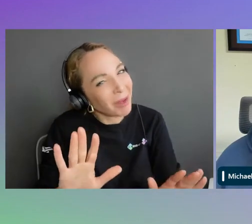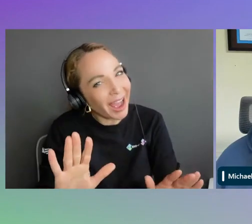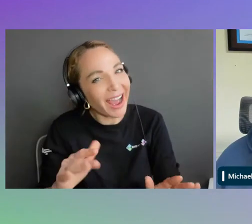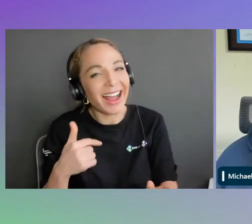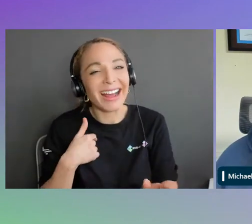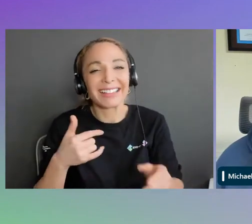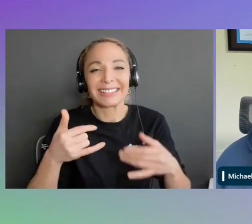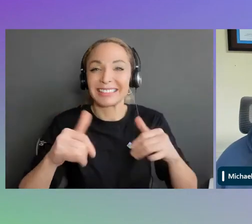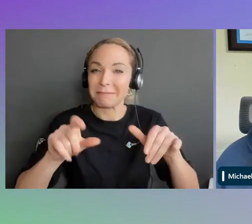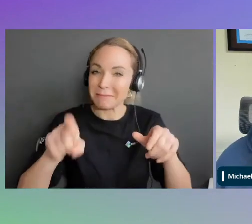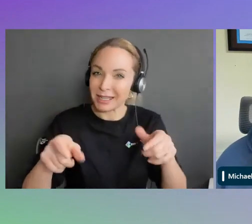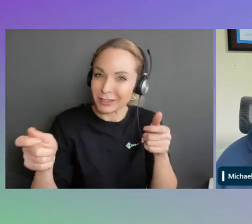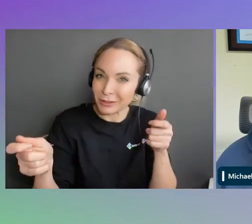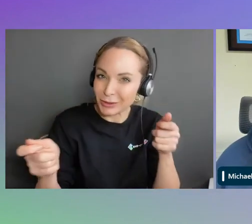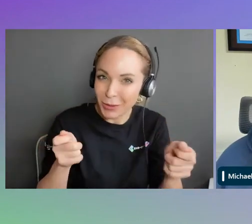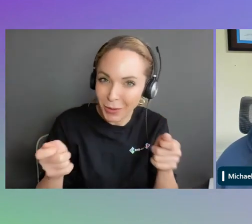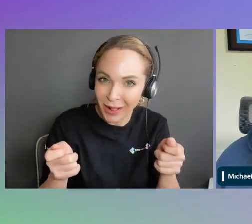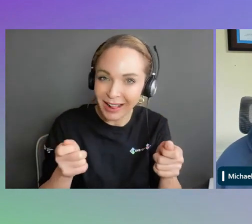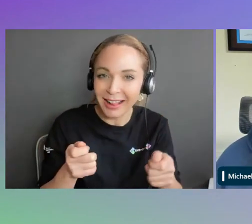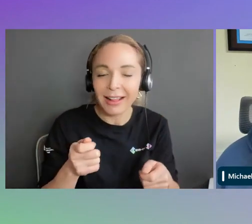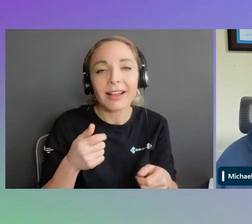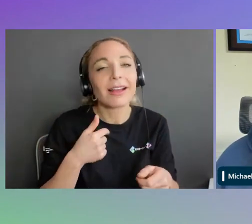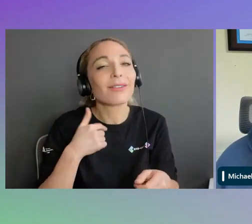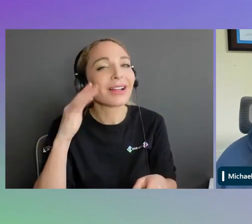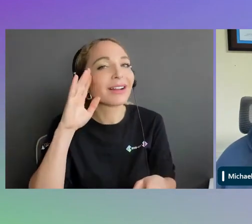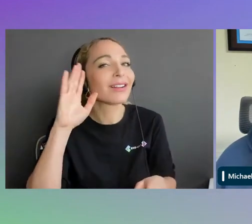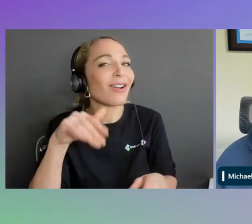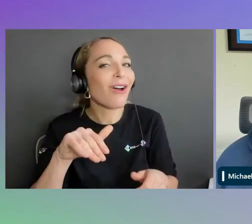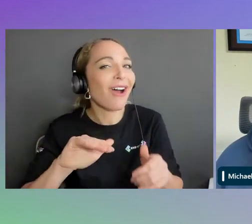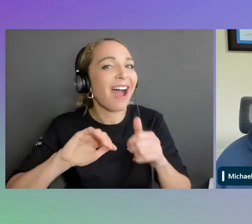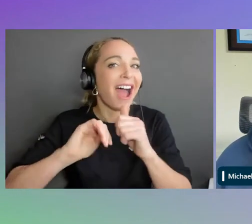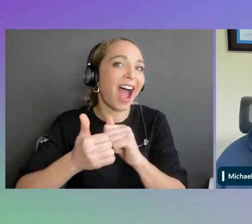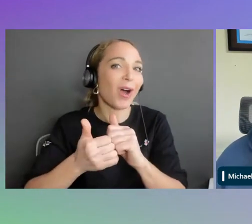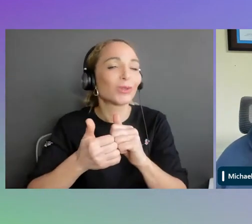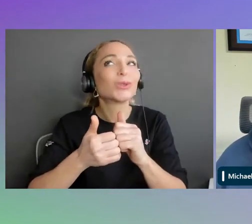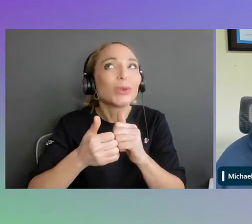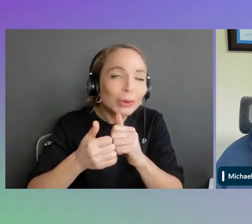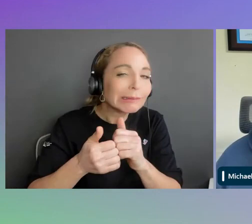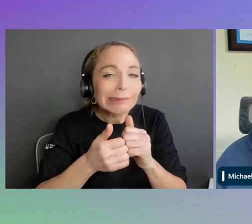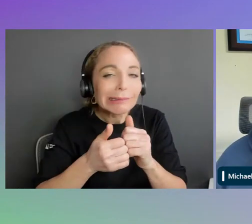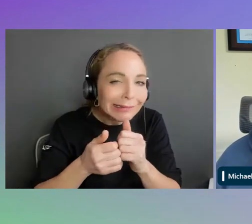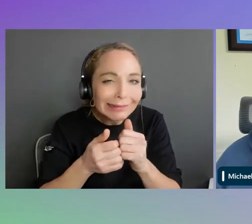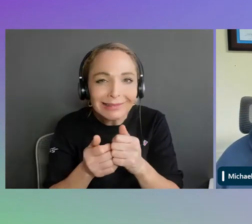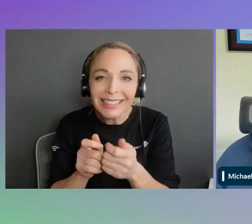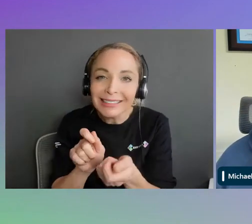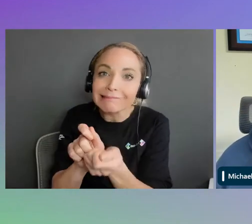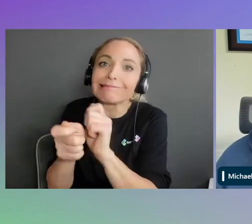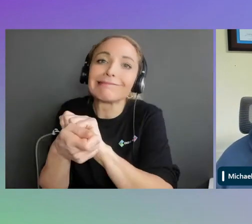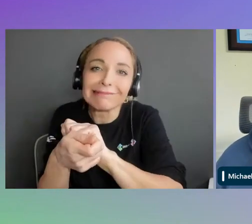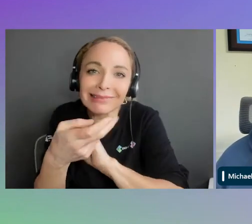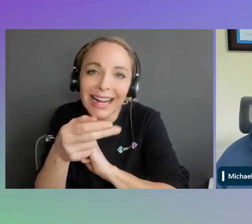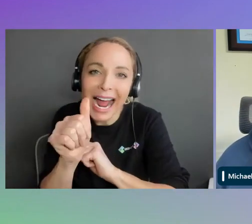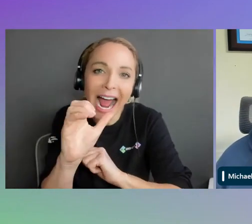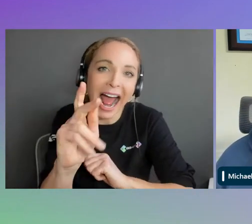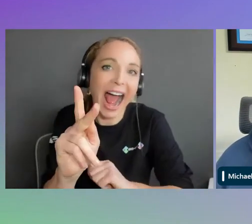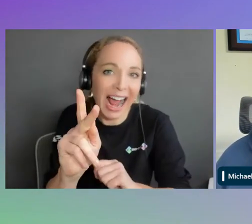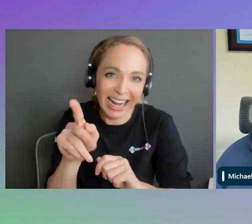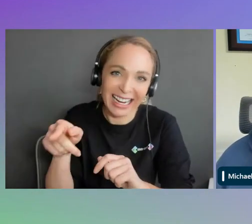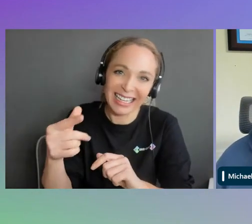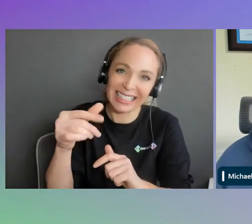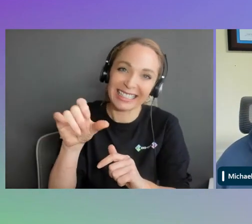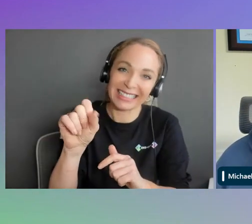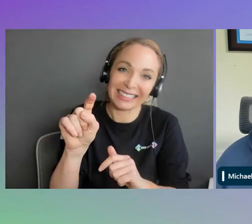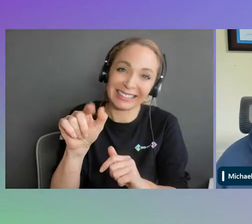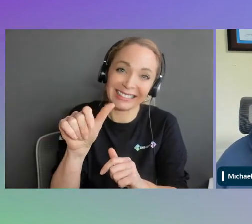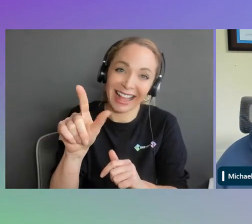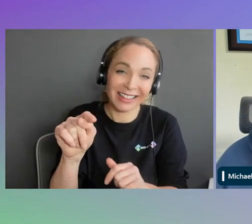We have a page how to hack a Gestalt component in our documentation. But why we have that? Why we